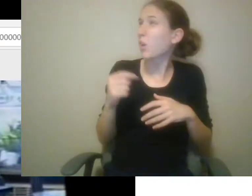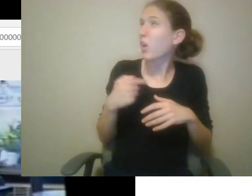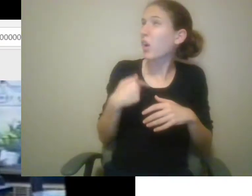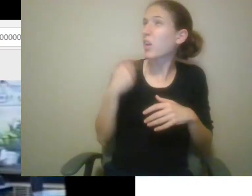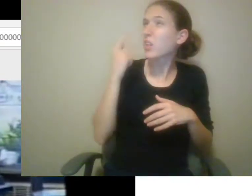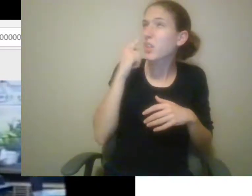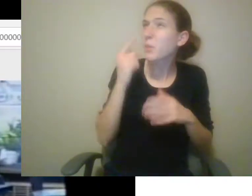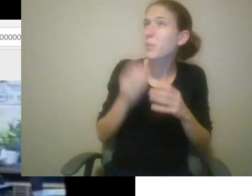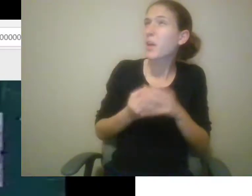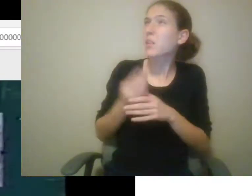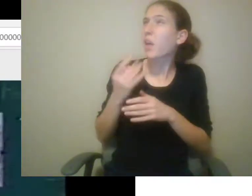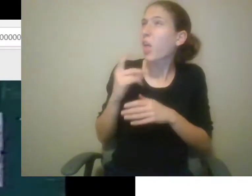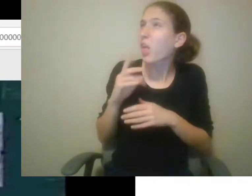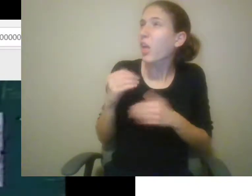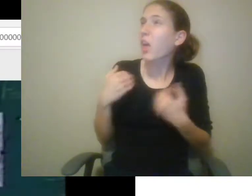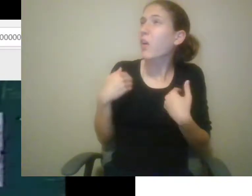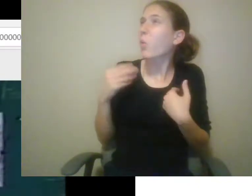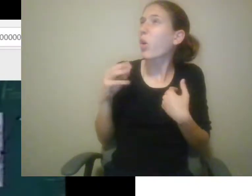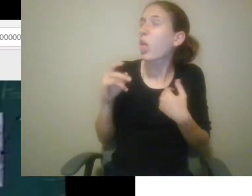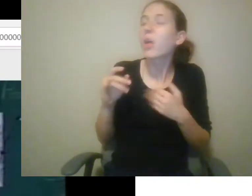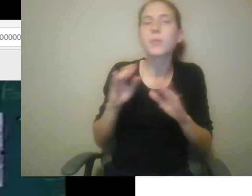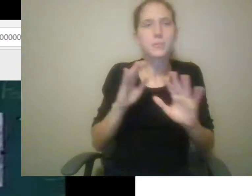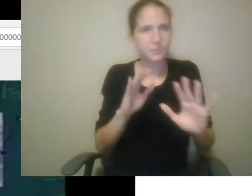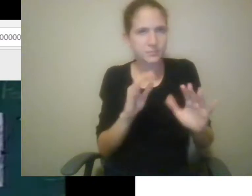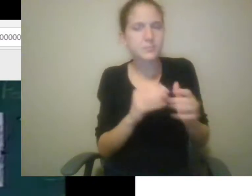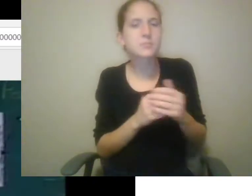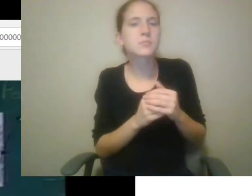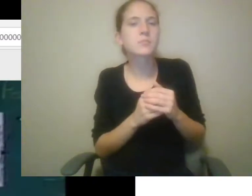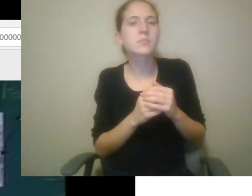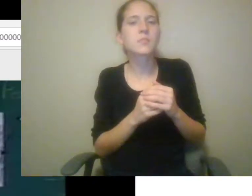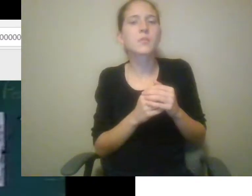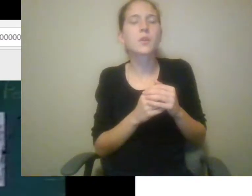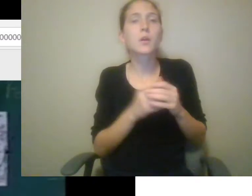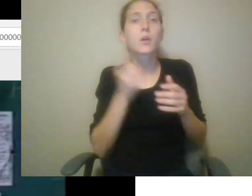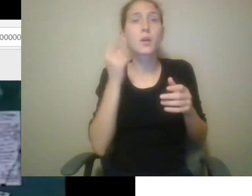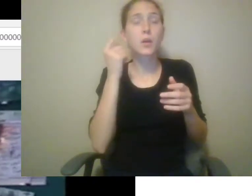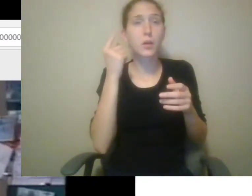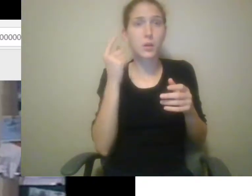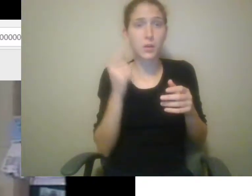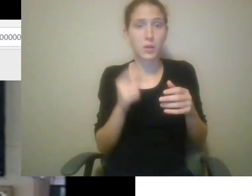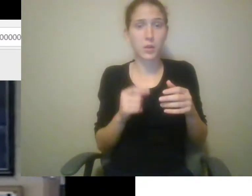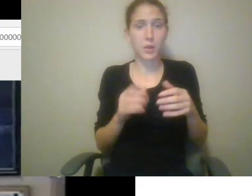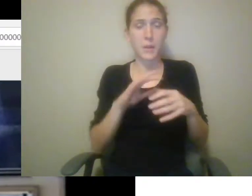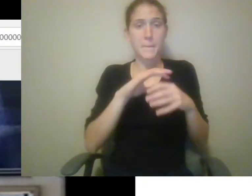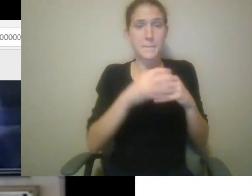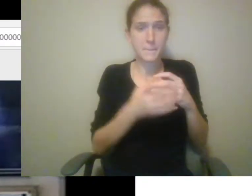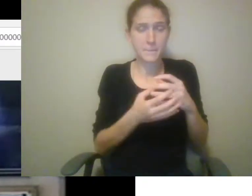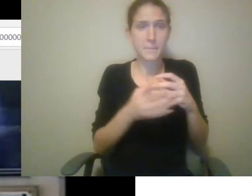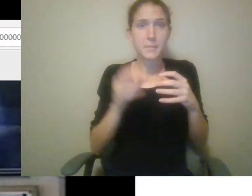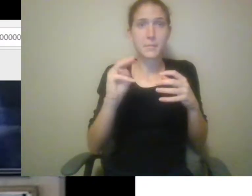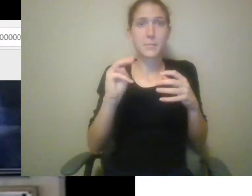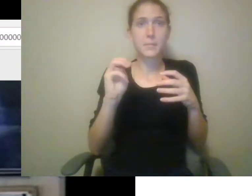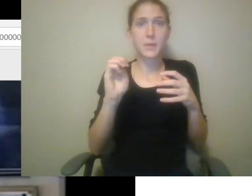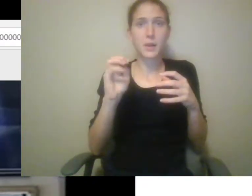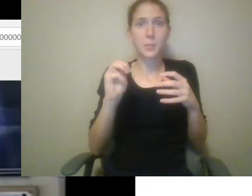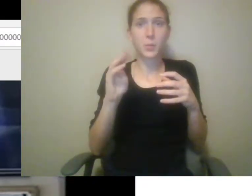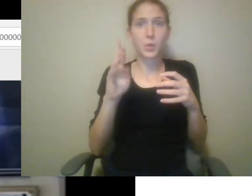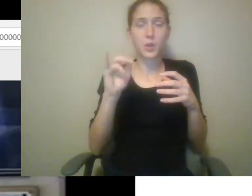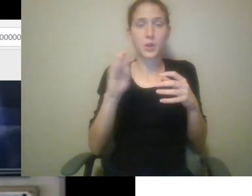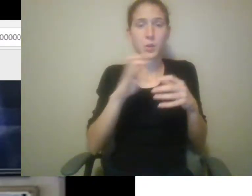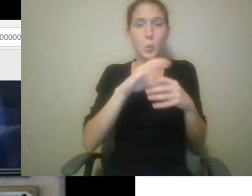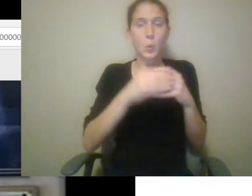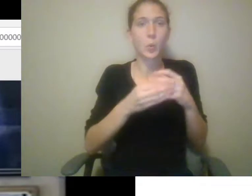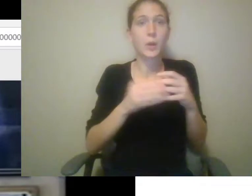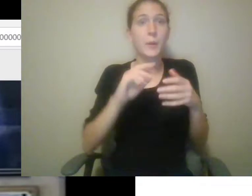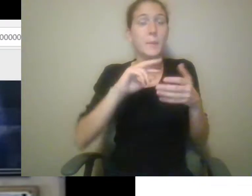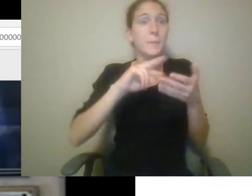But the cell membrane still surrounds the cell. That's why it's best not to say it's the outermost part of the cell. All right, by just saying it surrounds the cell,